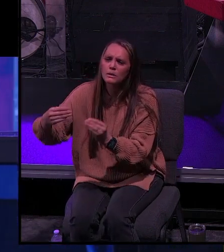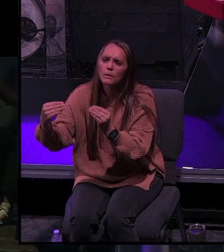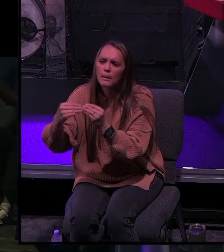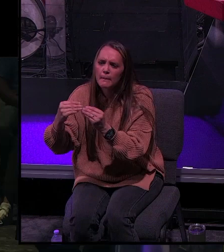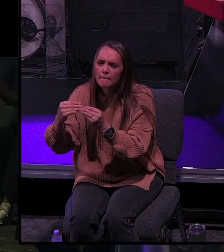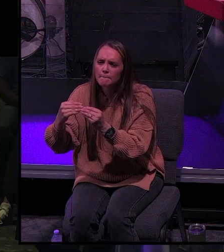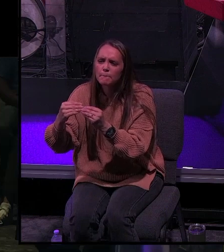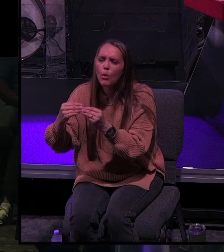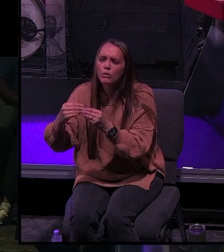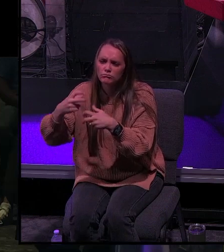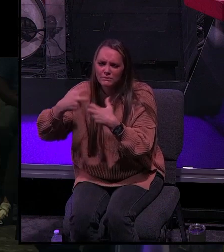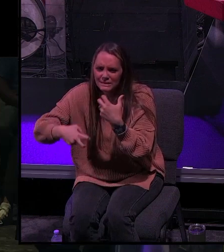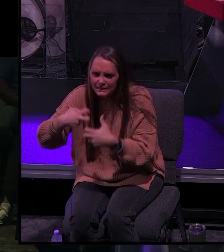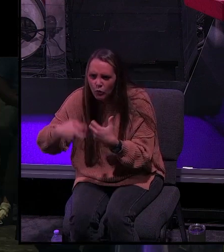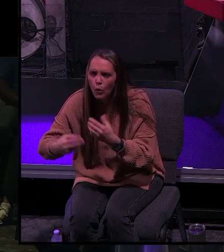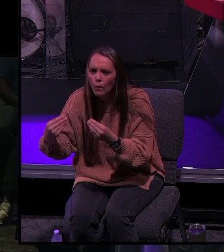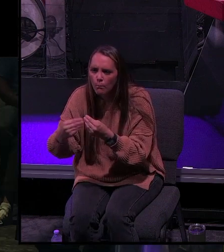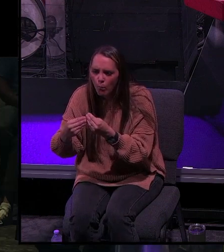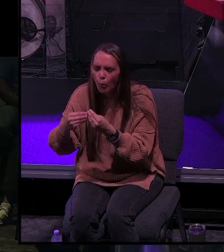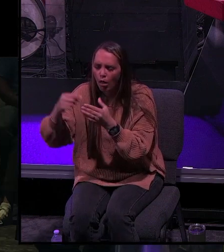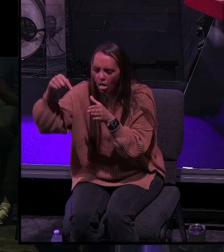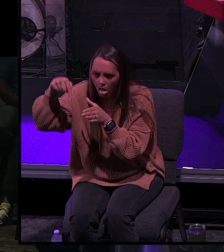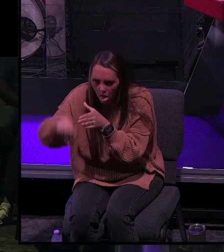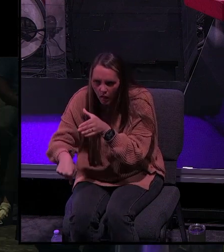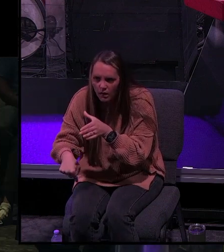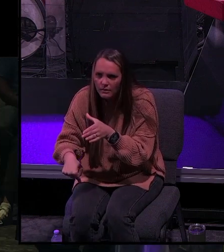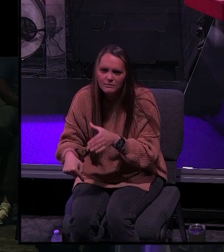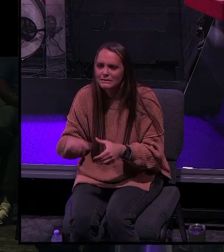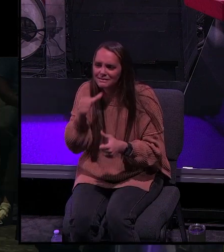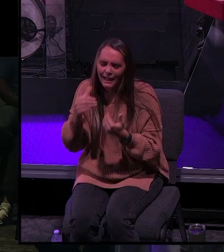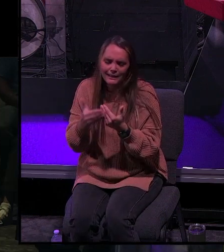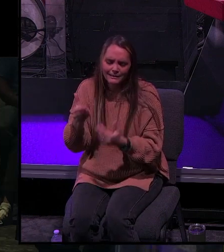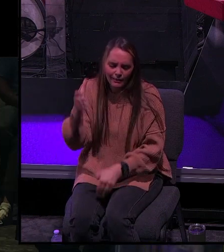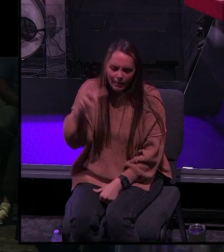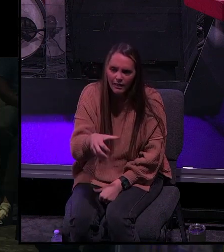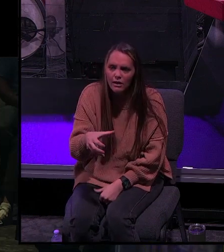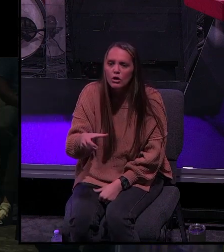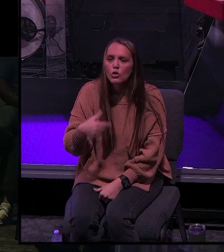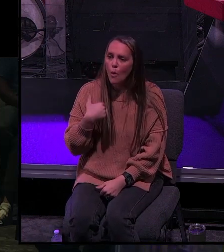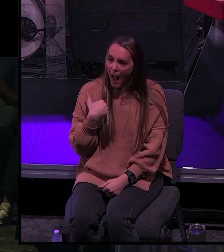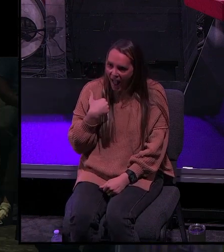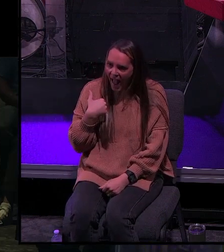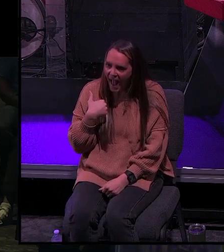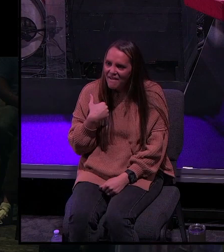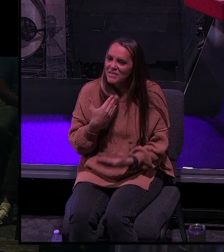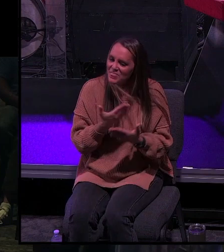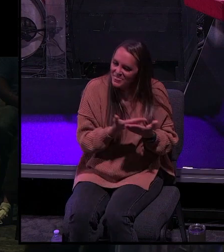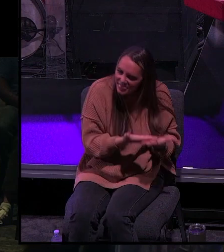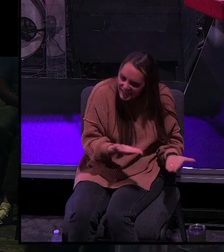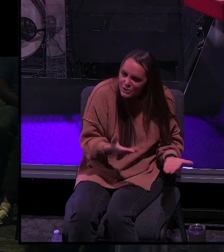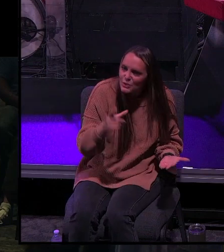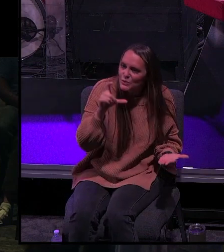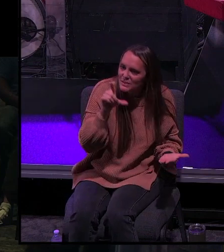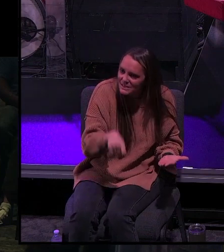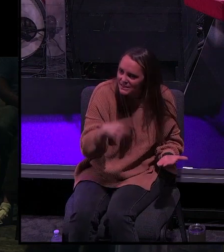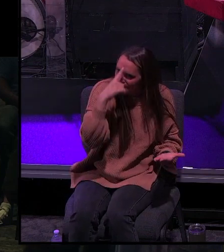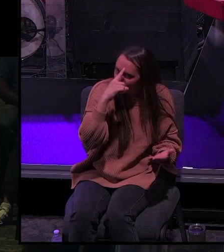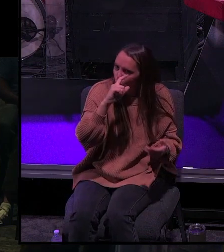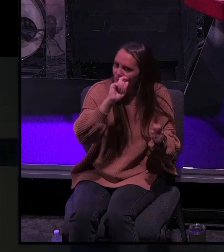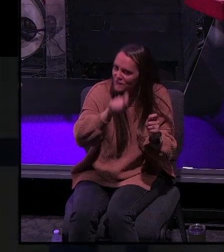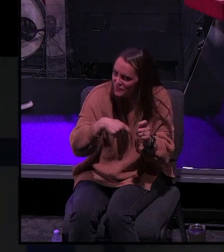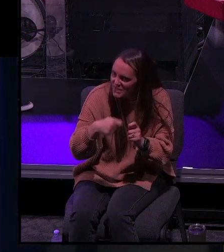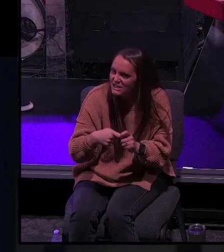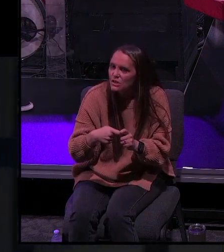that. Right? I mean, there is equipment that you need in order to fish. There